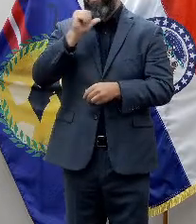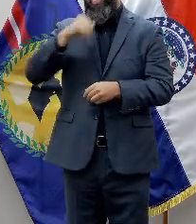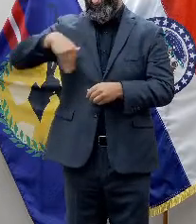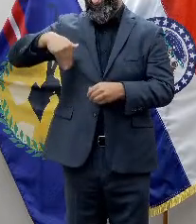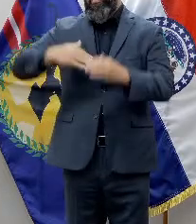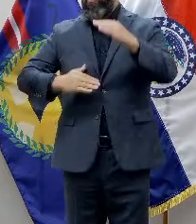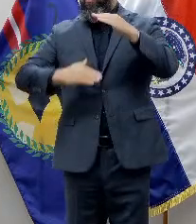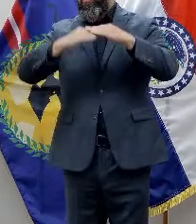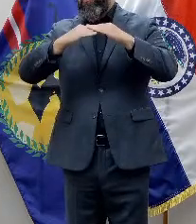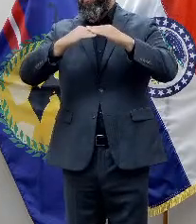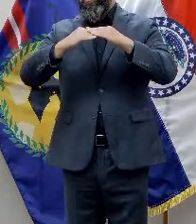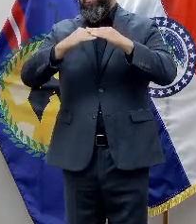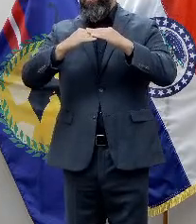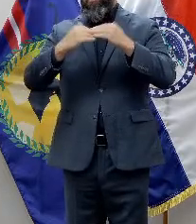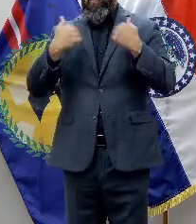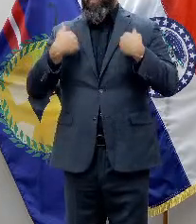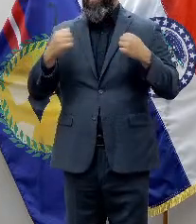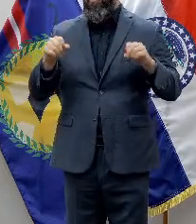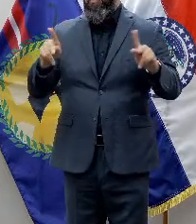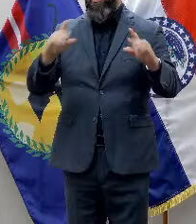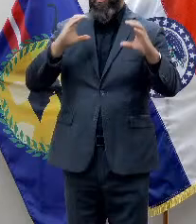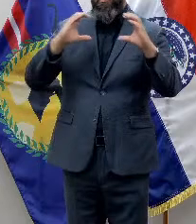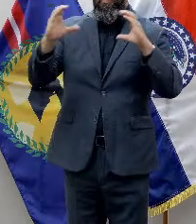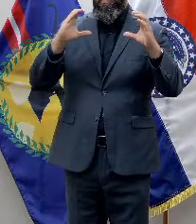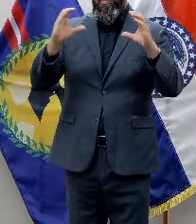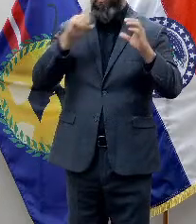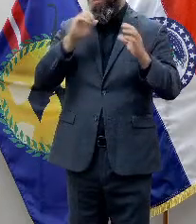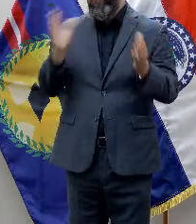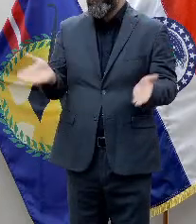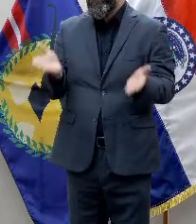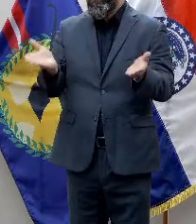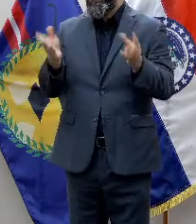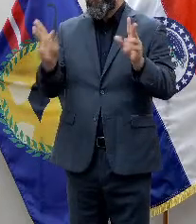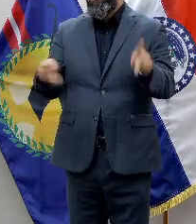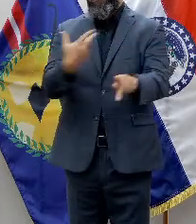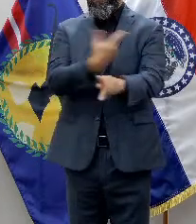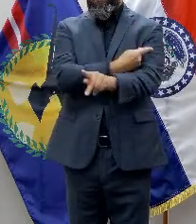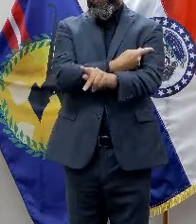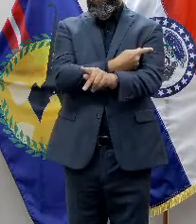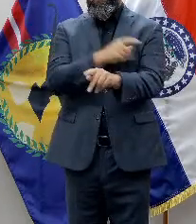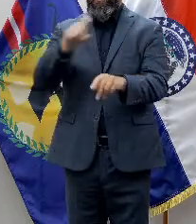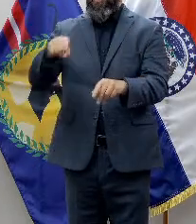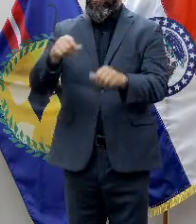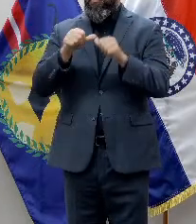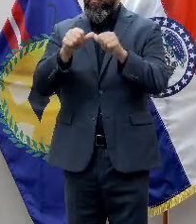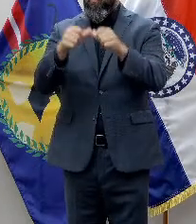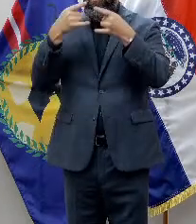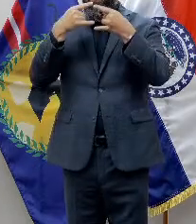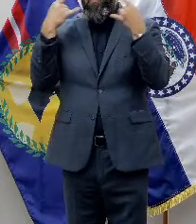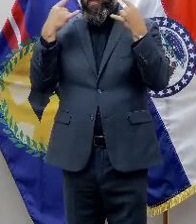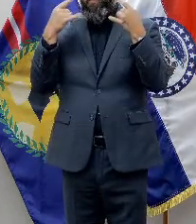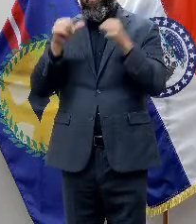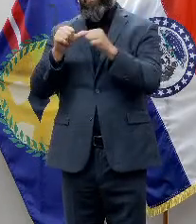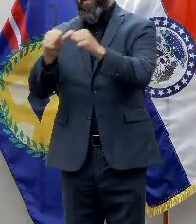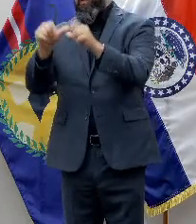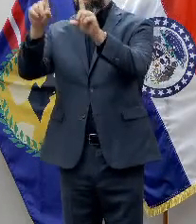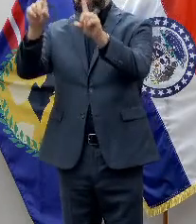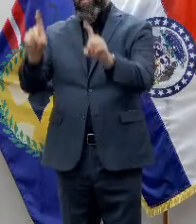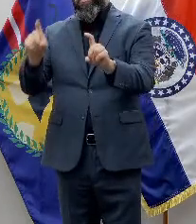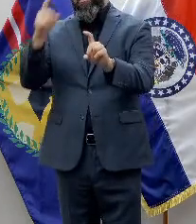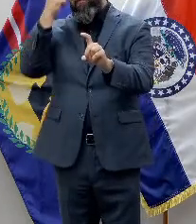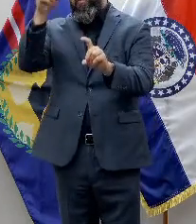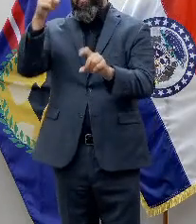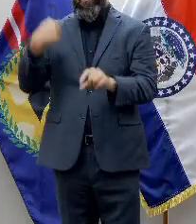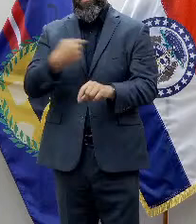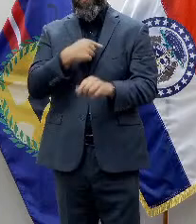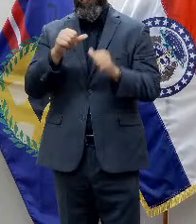all to help communicate and lift the opportunities for vaccination, the need to continue to mask, the need to continue to test in order for us